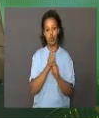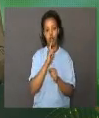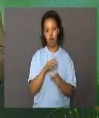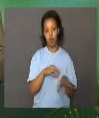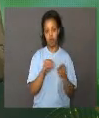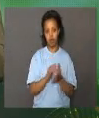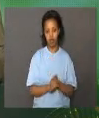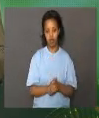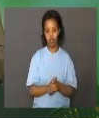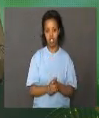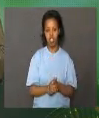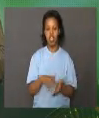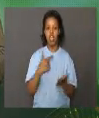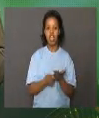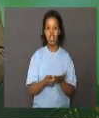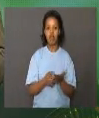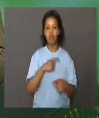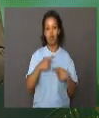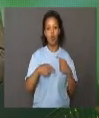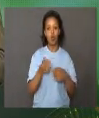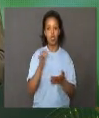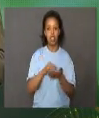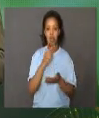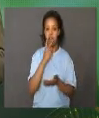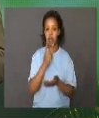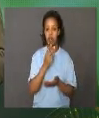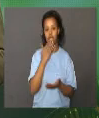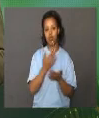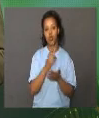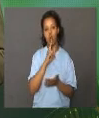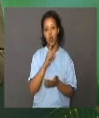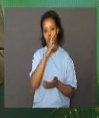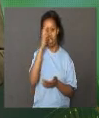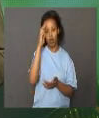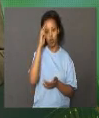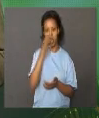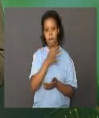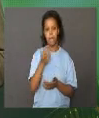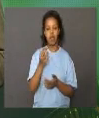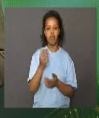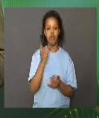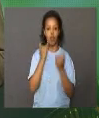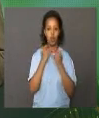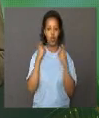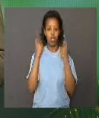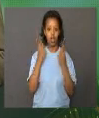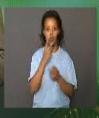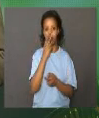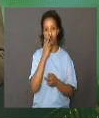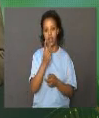is important to review this process to ensure that you are familiar with all the steps.